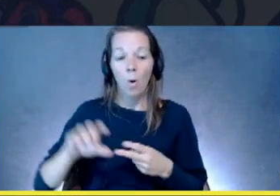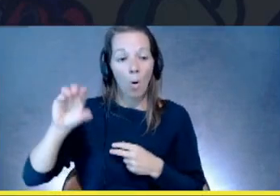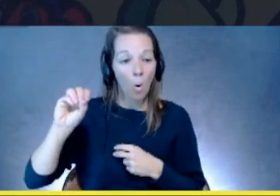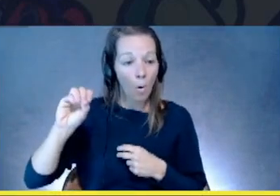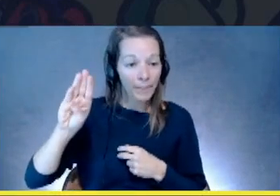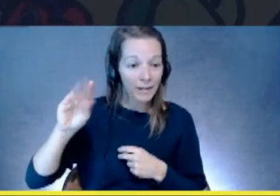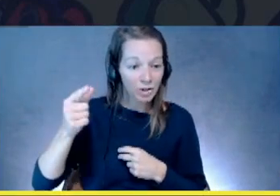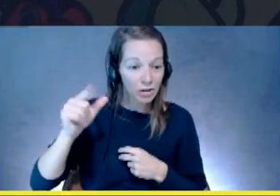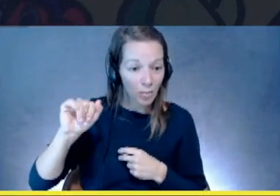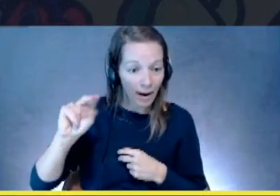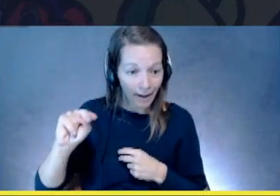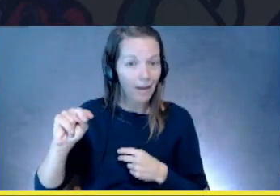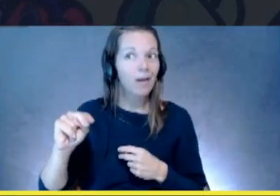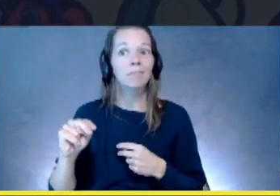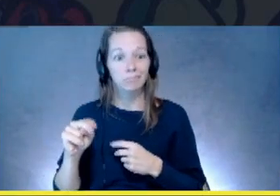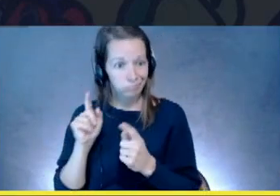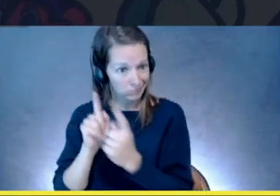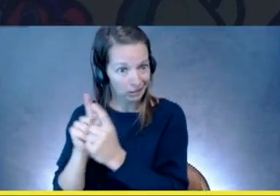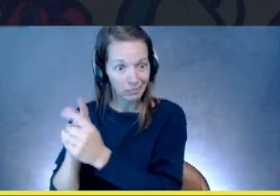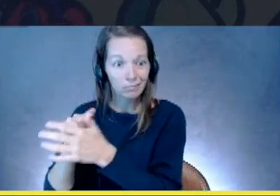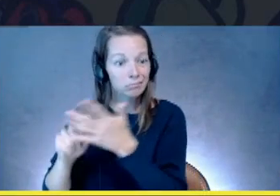with disabilities and so forth.